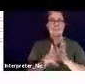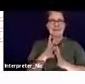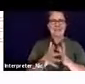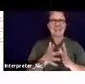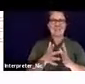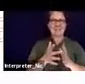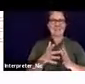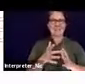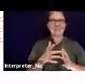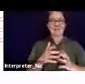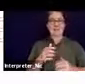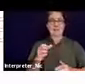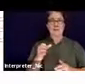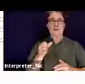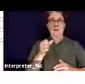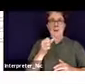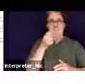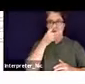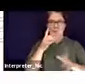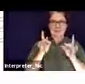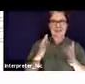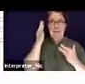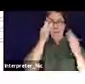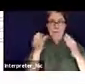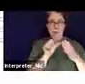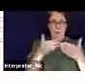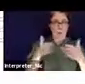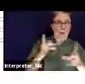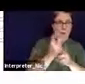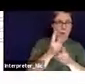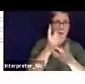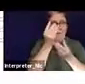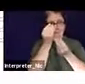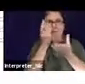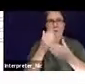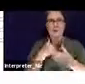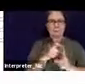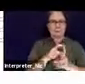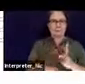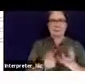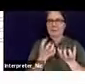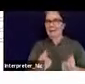I be open about my disability? Should I inform an employer about my disability?